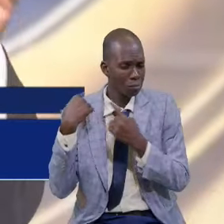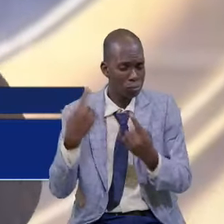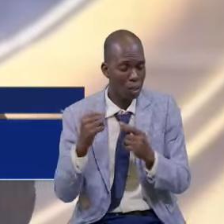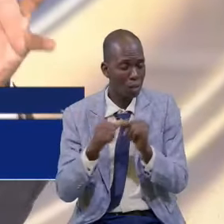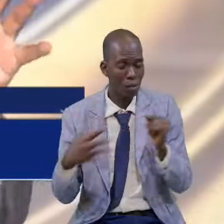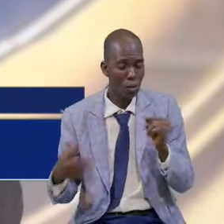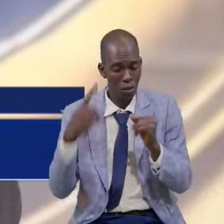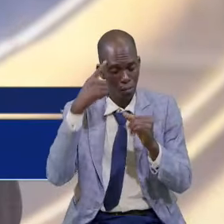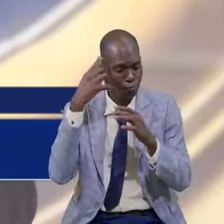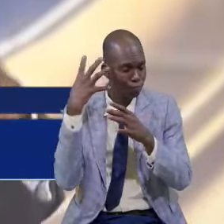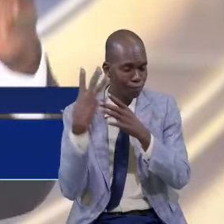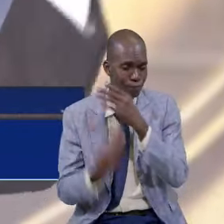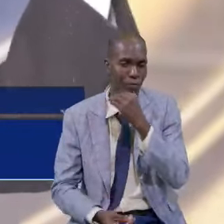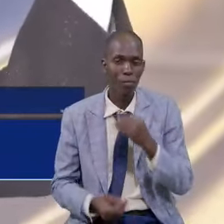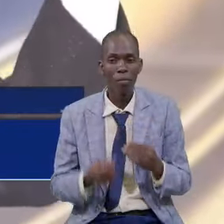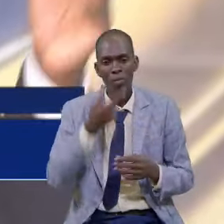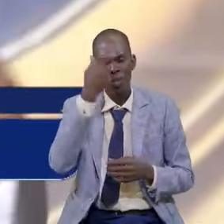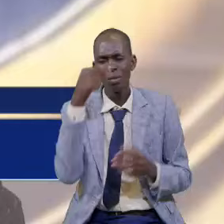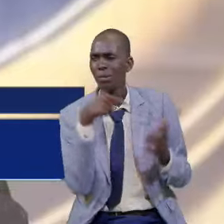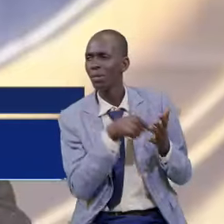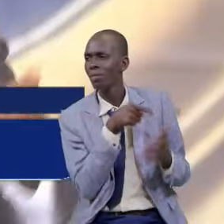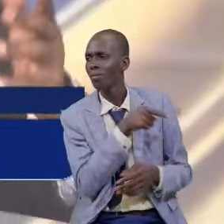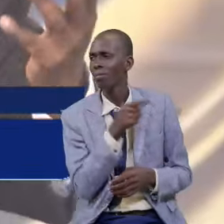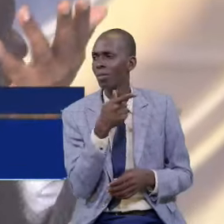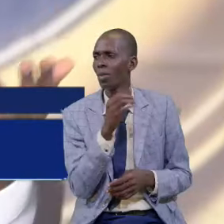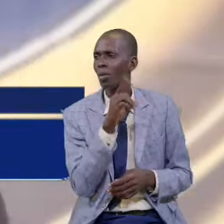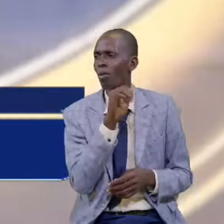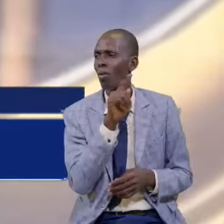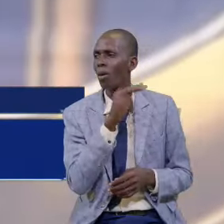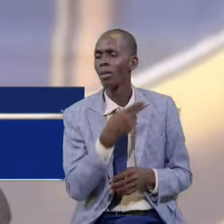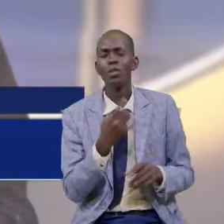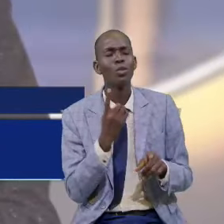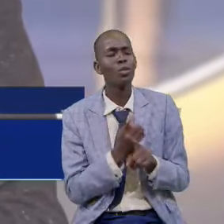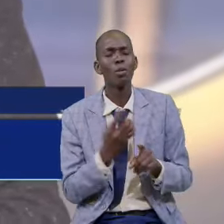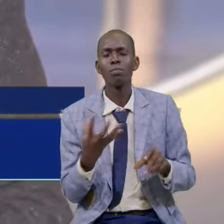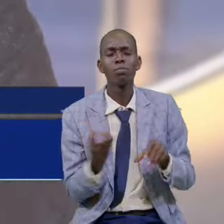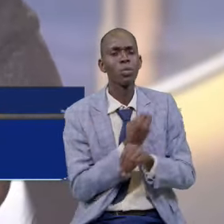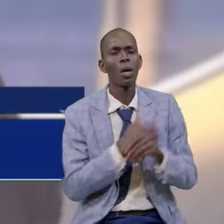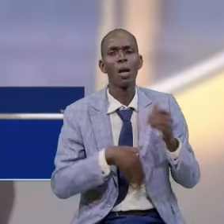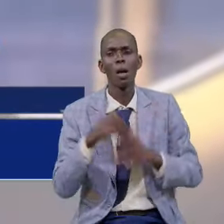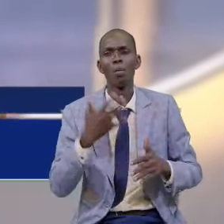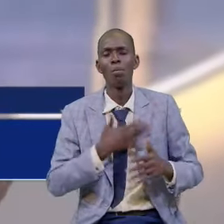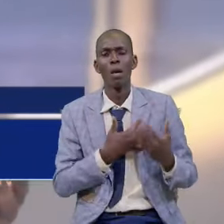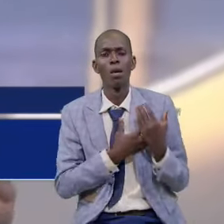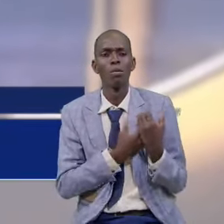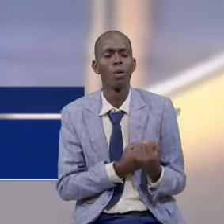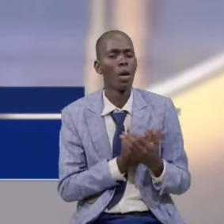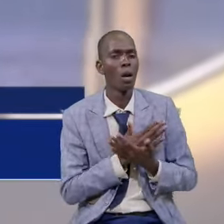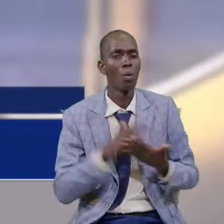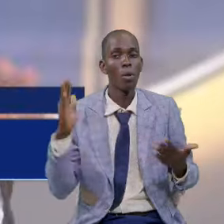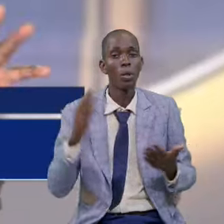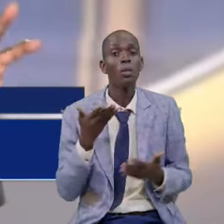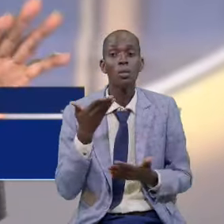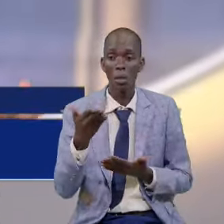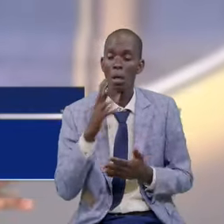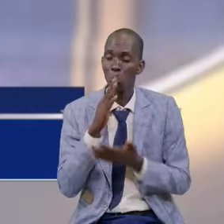because this man just took all my heart away. There are people like that. You have a vision.